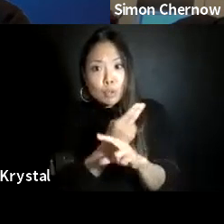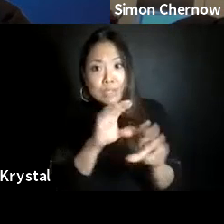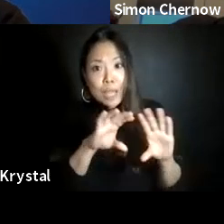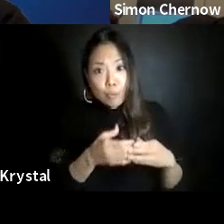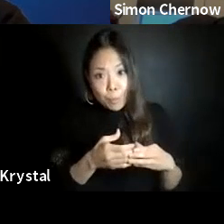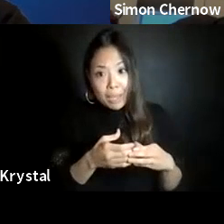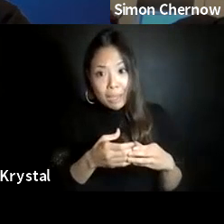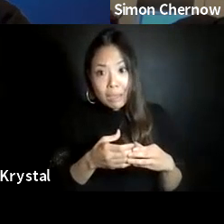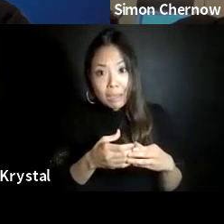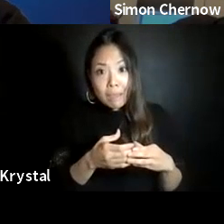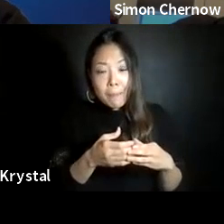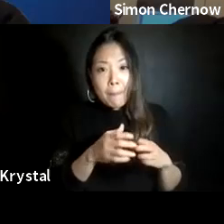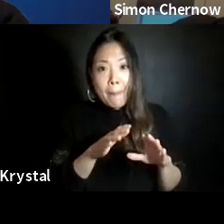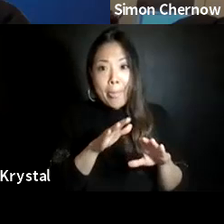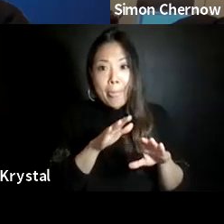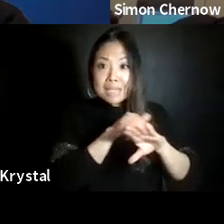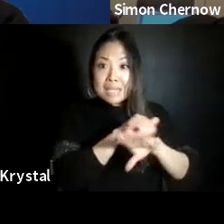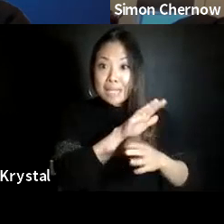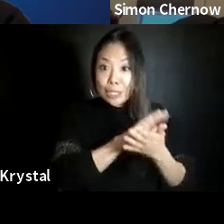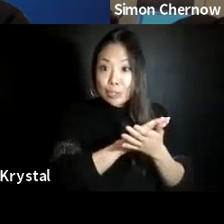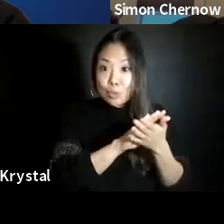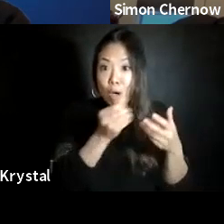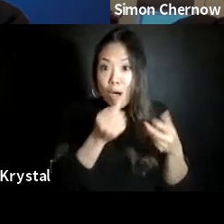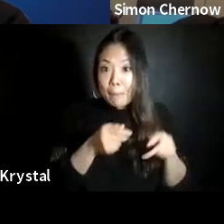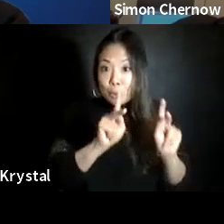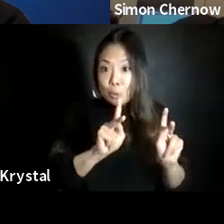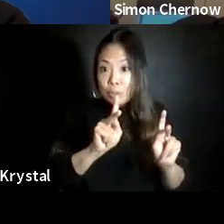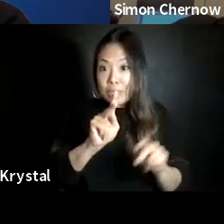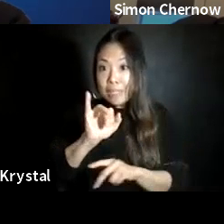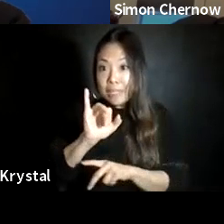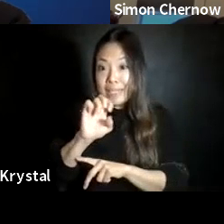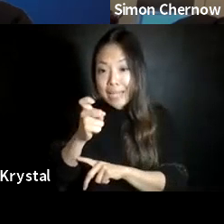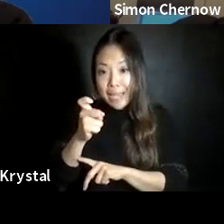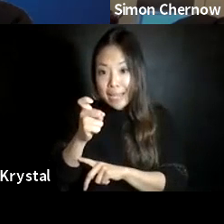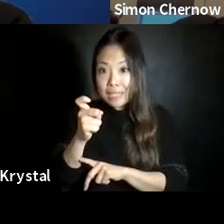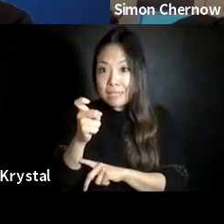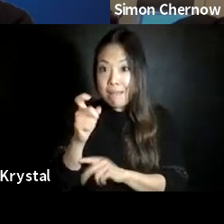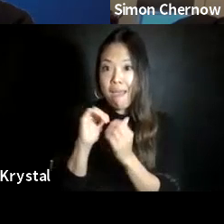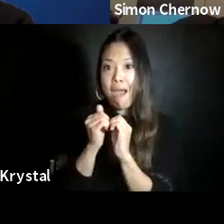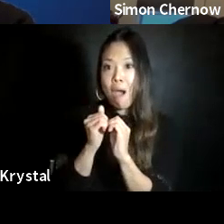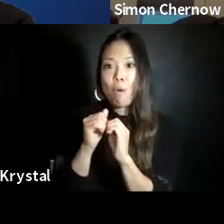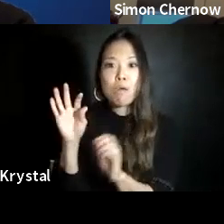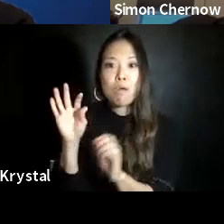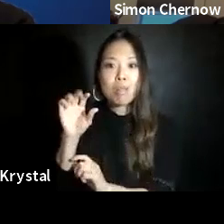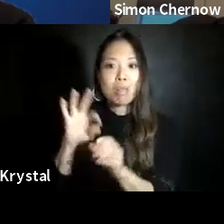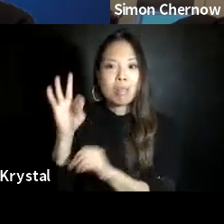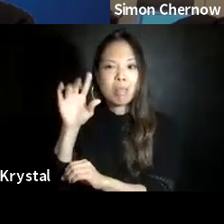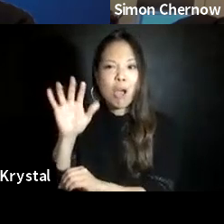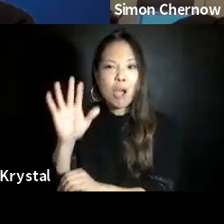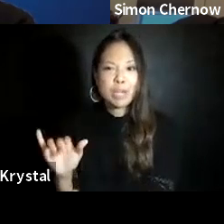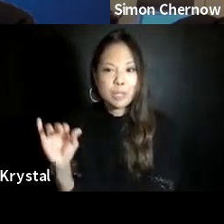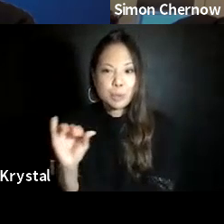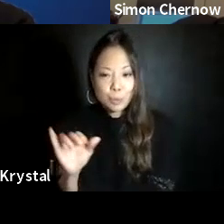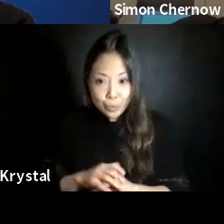school opportunity index by lottery too. So Okay, but let me just let me, because I want to make sure